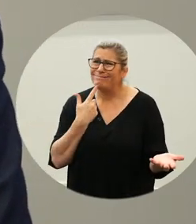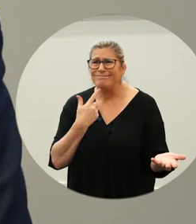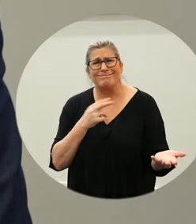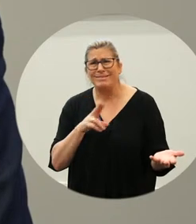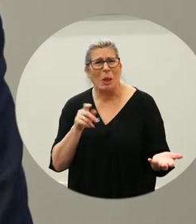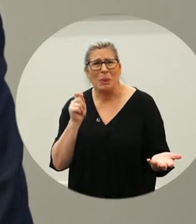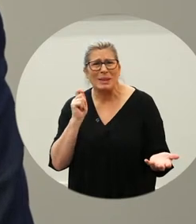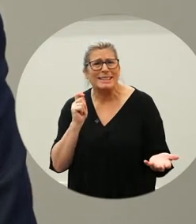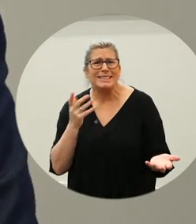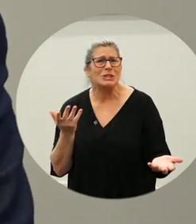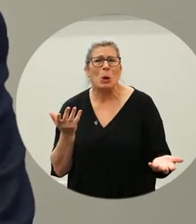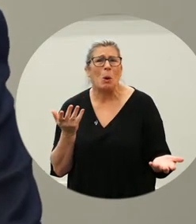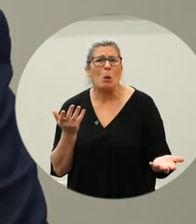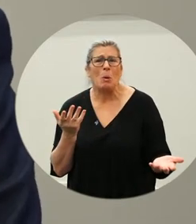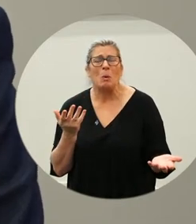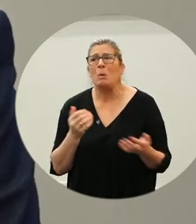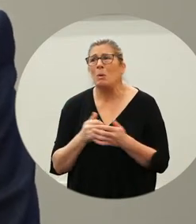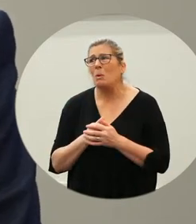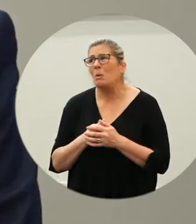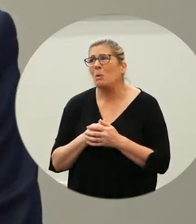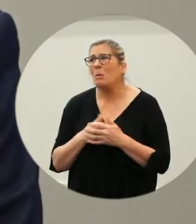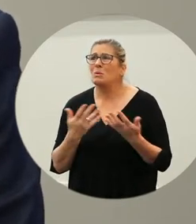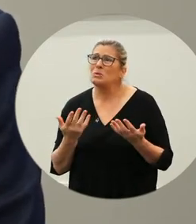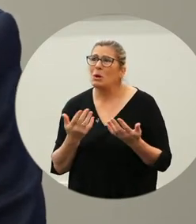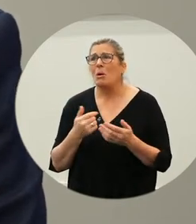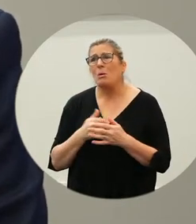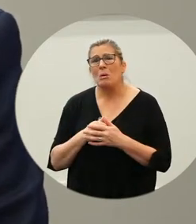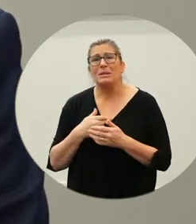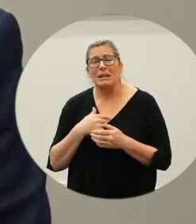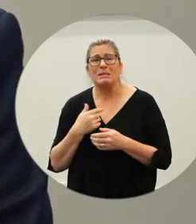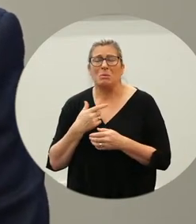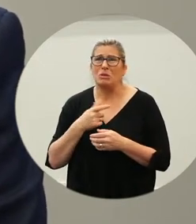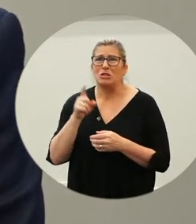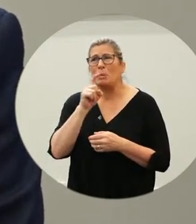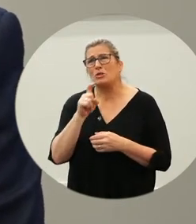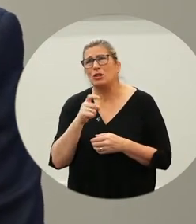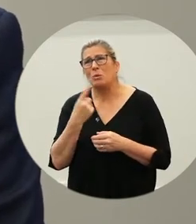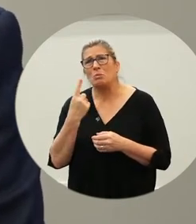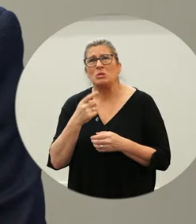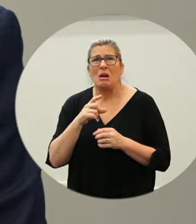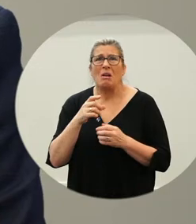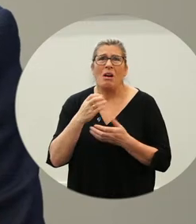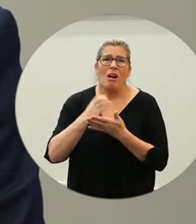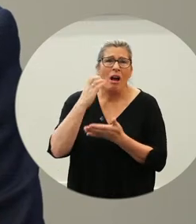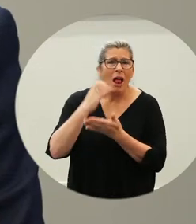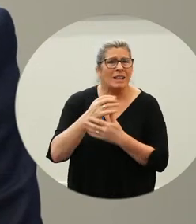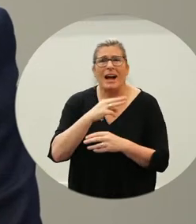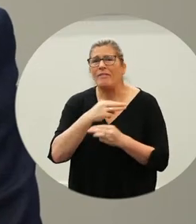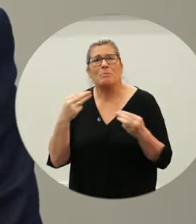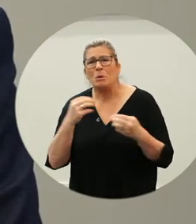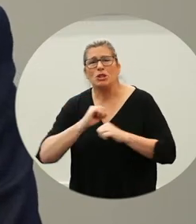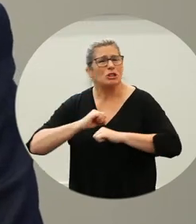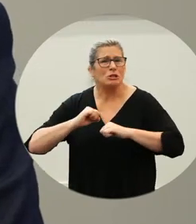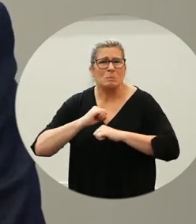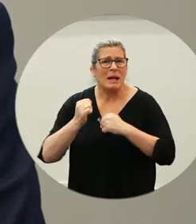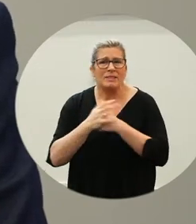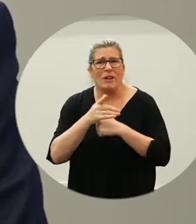so. Medieval monasticism is one of my subjects in college." He said, "There isn't much room for that," he said, in the paper at the